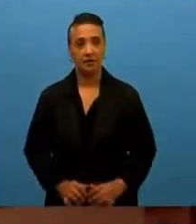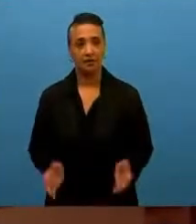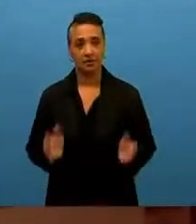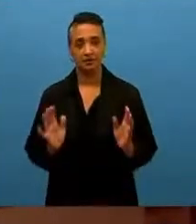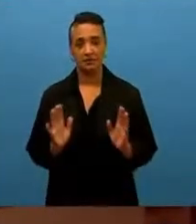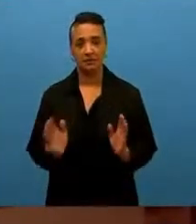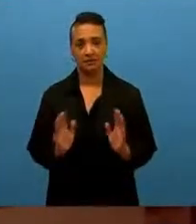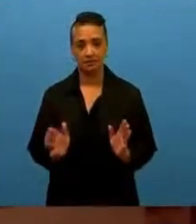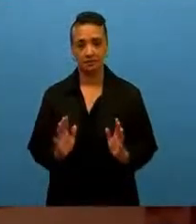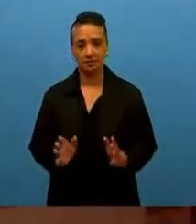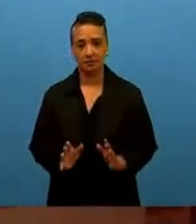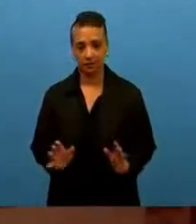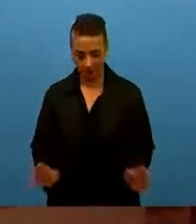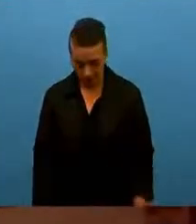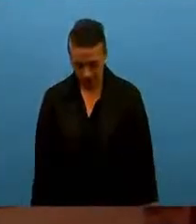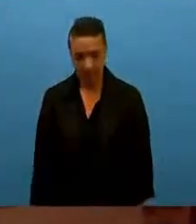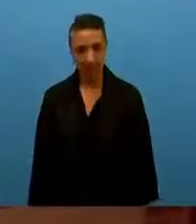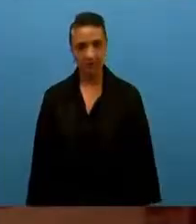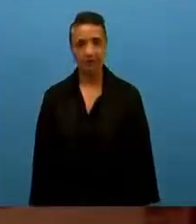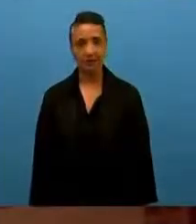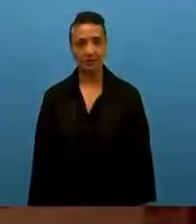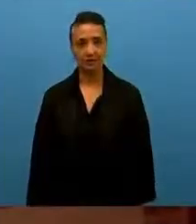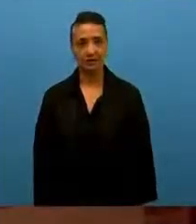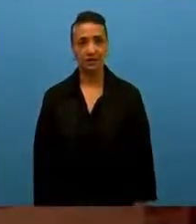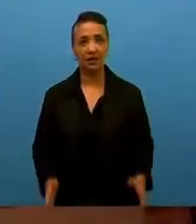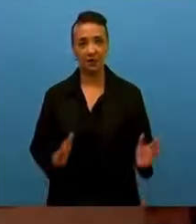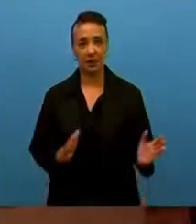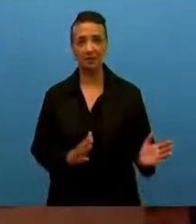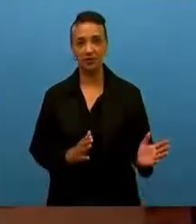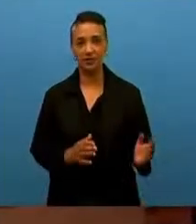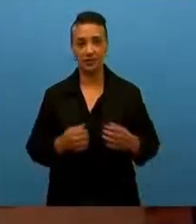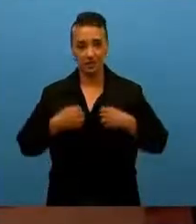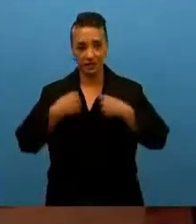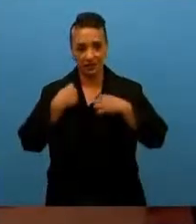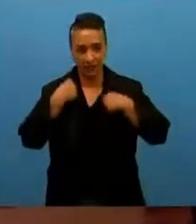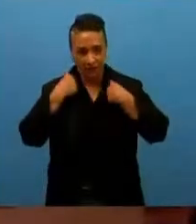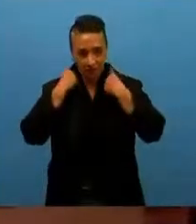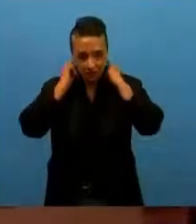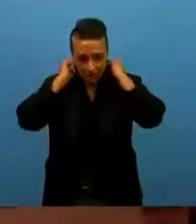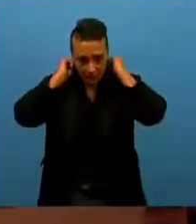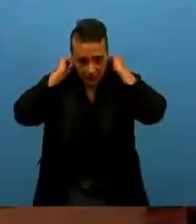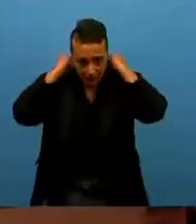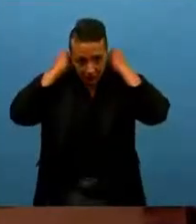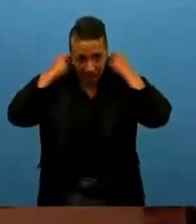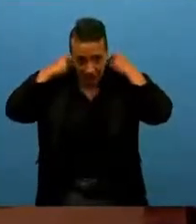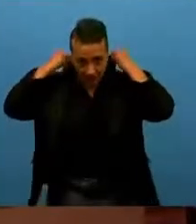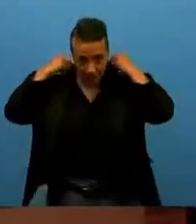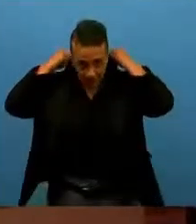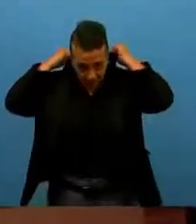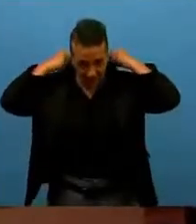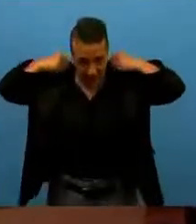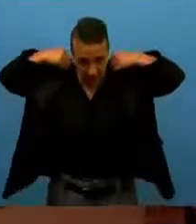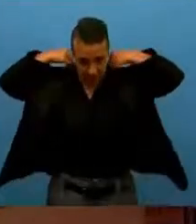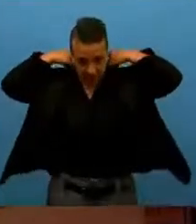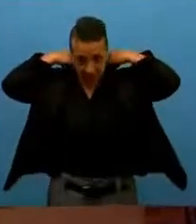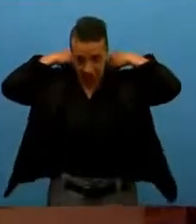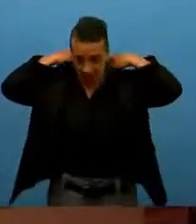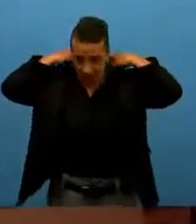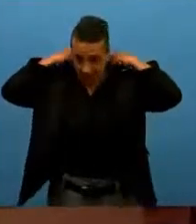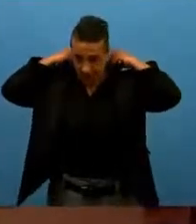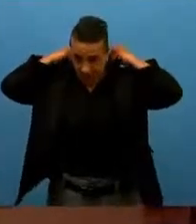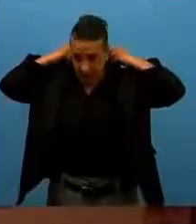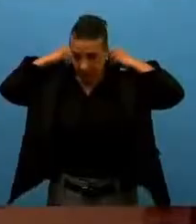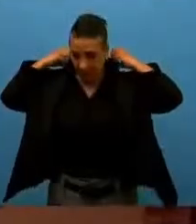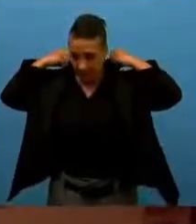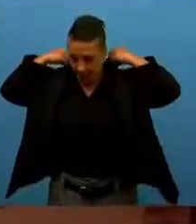captioning. Test conclusive. Thank you. 1, 2, 3, test, 1, 2, 3, test. Ceci est un test pour le captioning